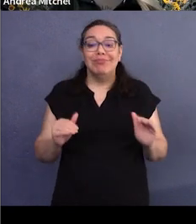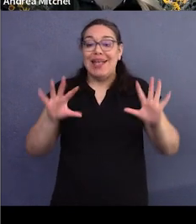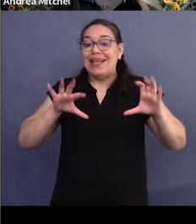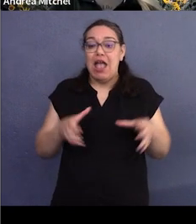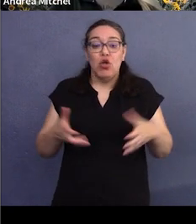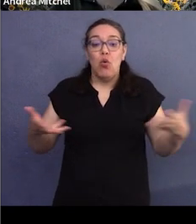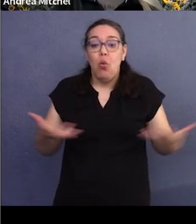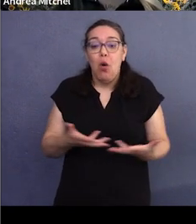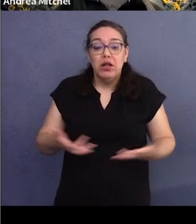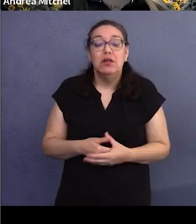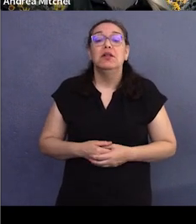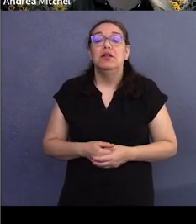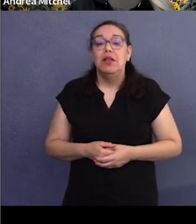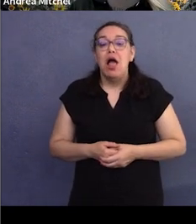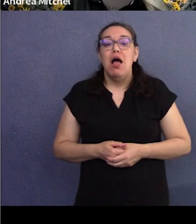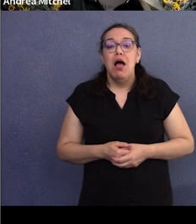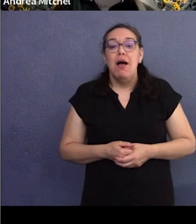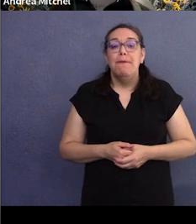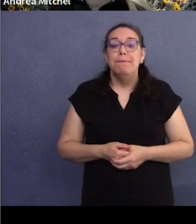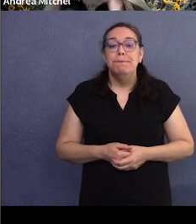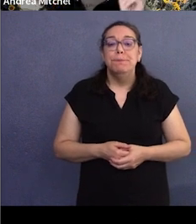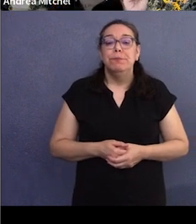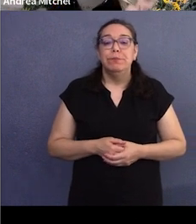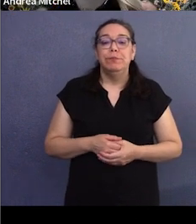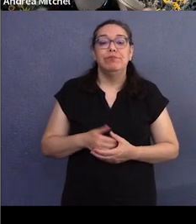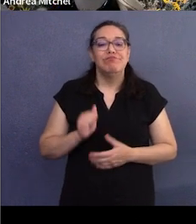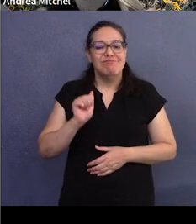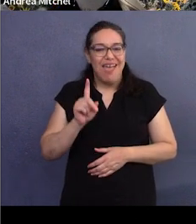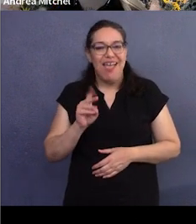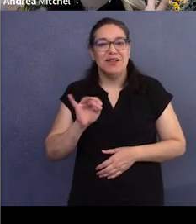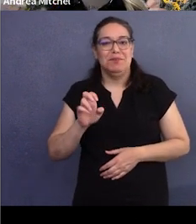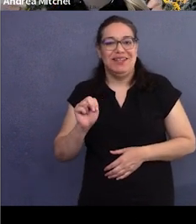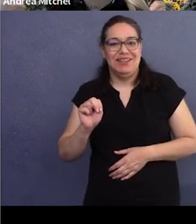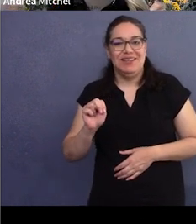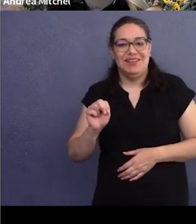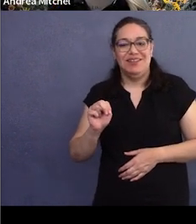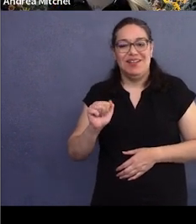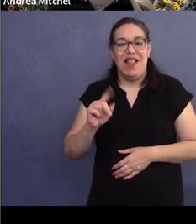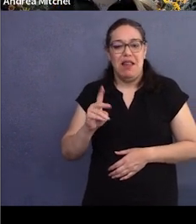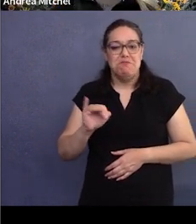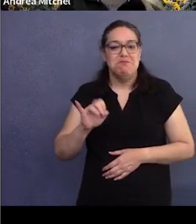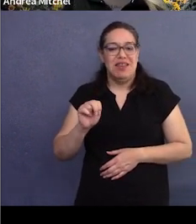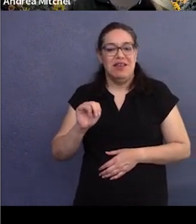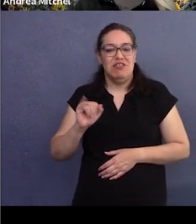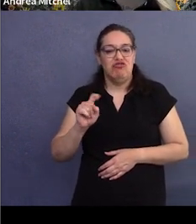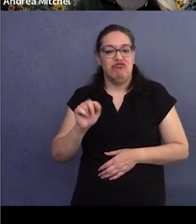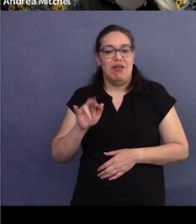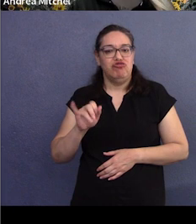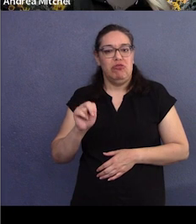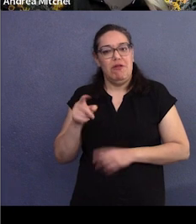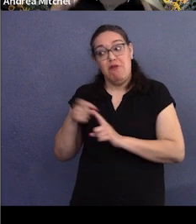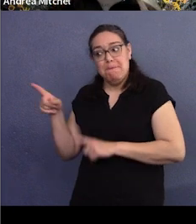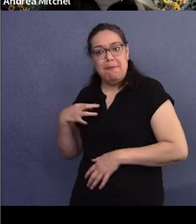would be in the, it would be administration in the application. And then you would put